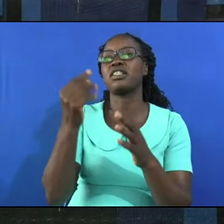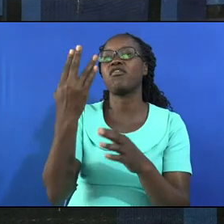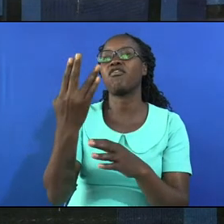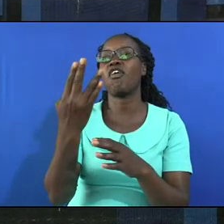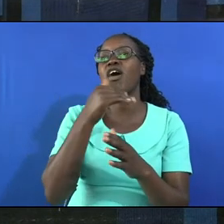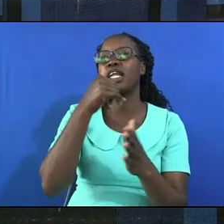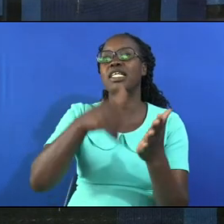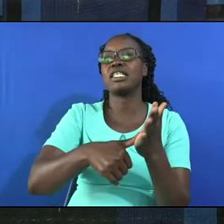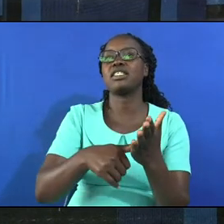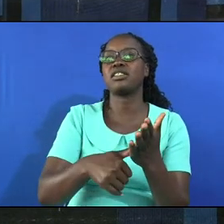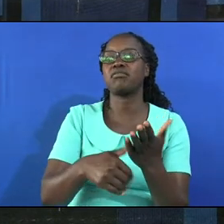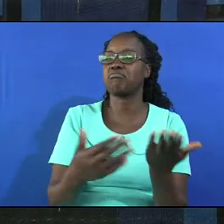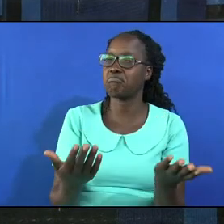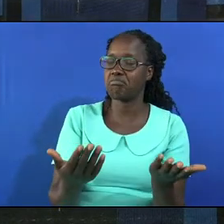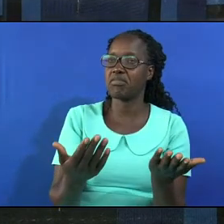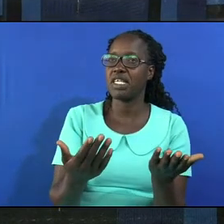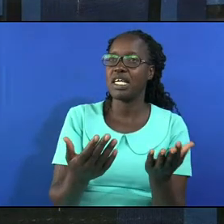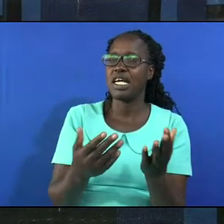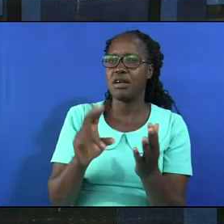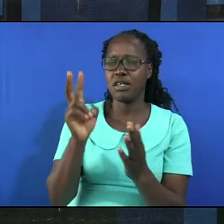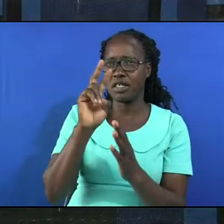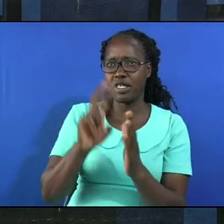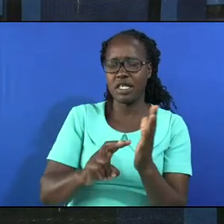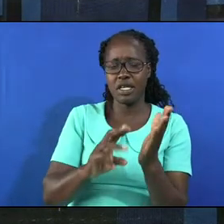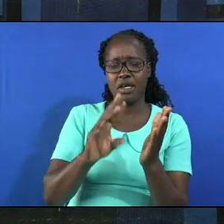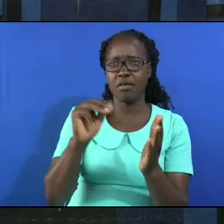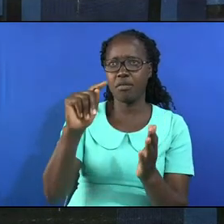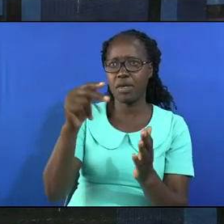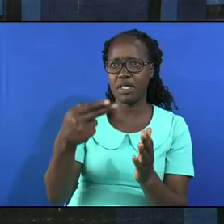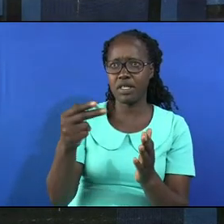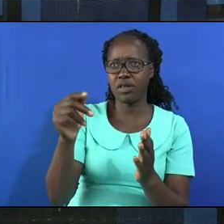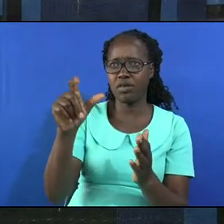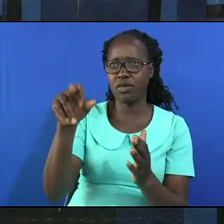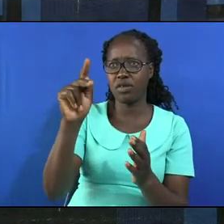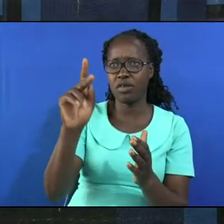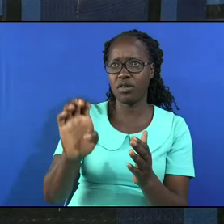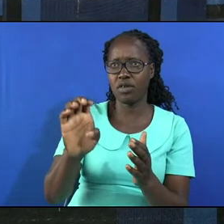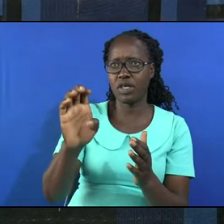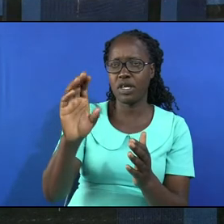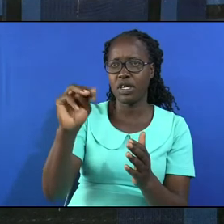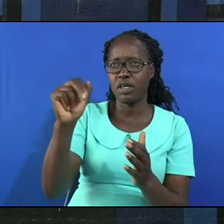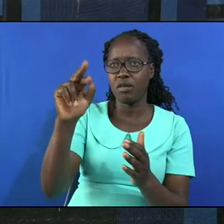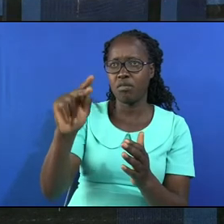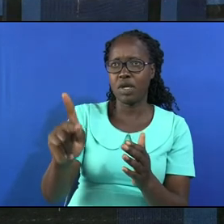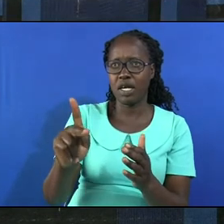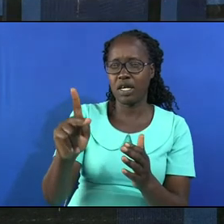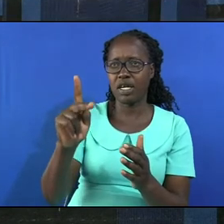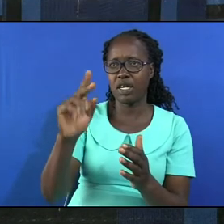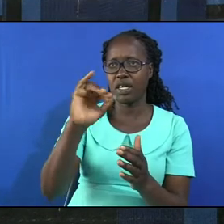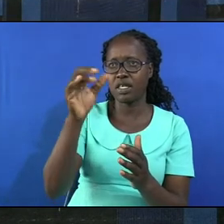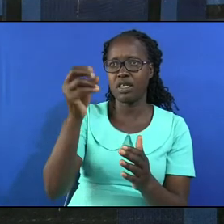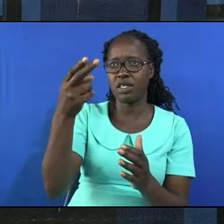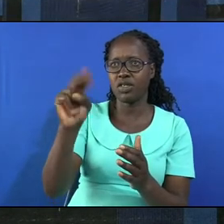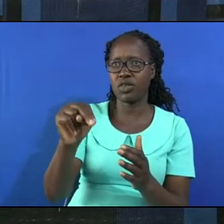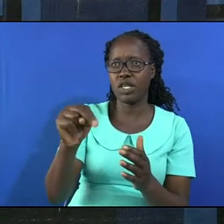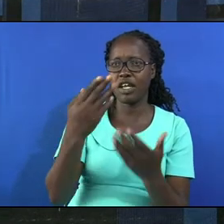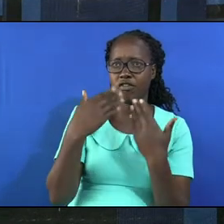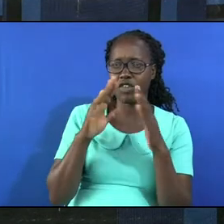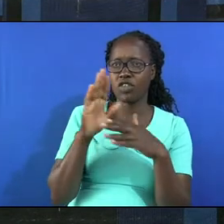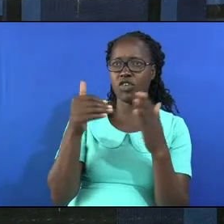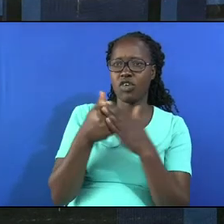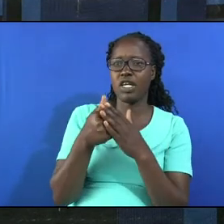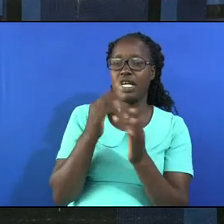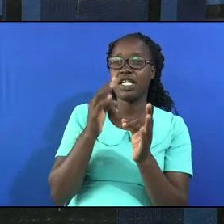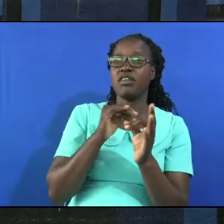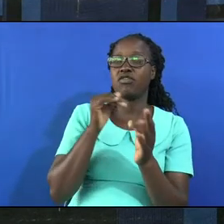Gospels. If you read Matthew, Luke, Mark, John, and finish them,